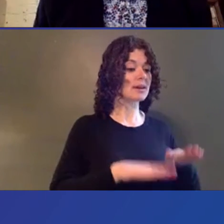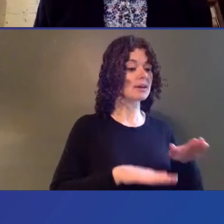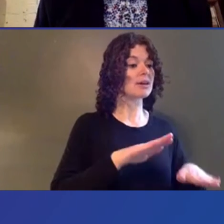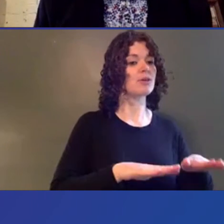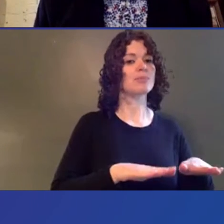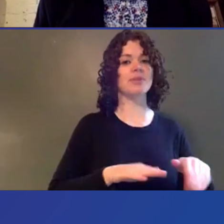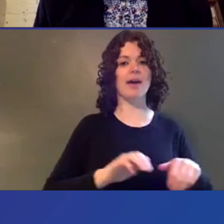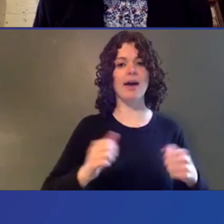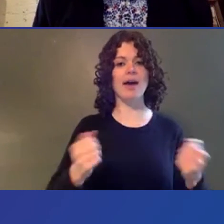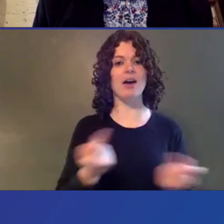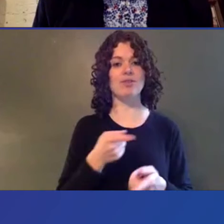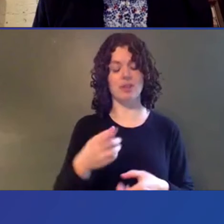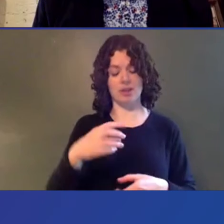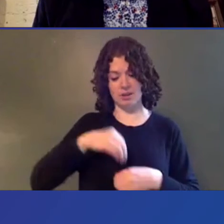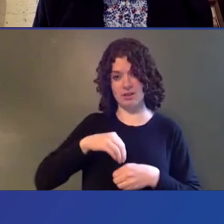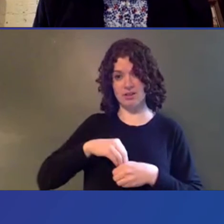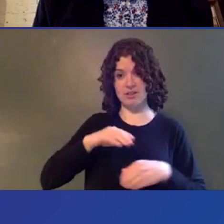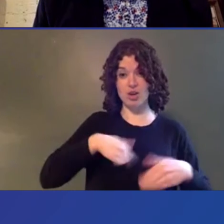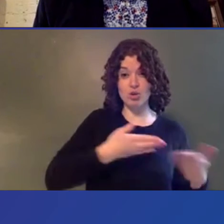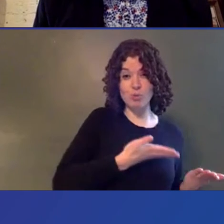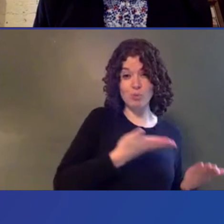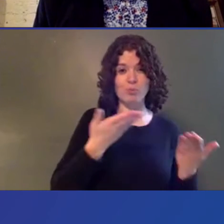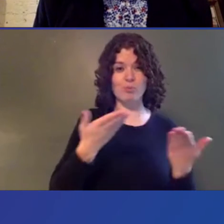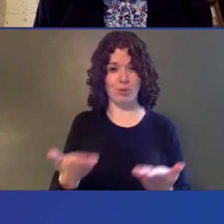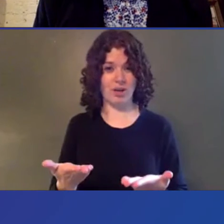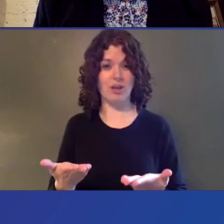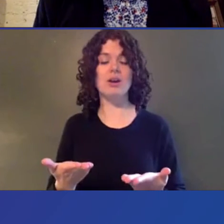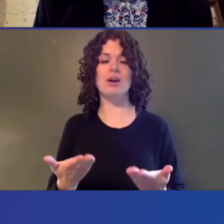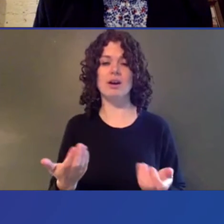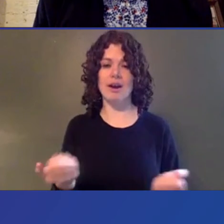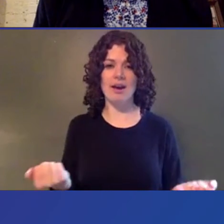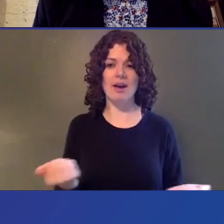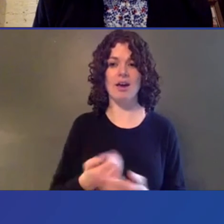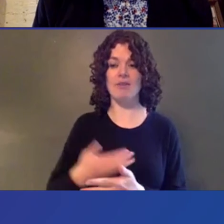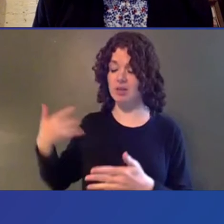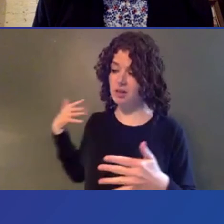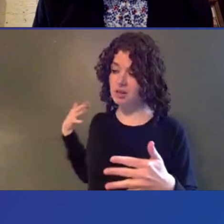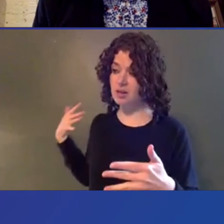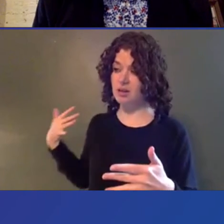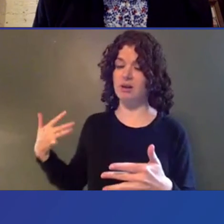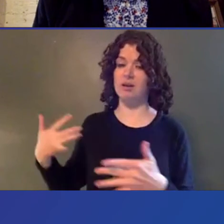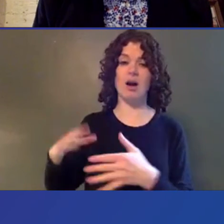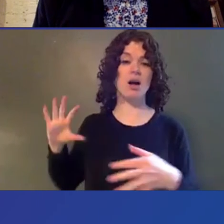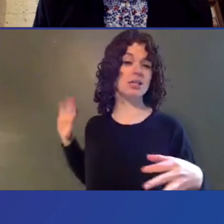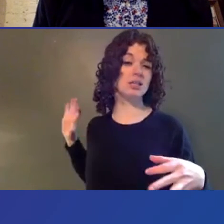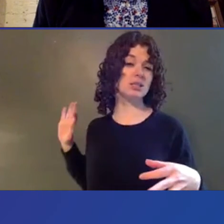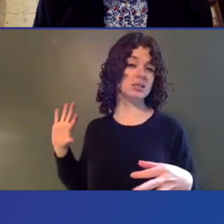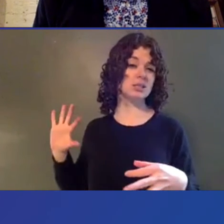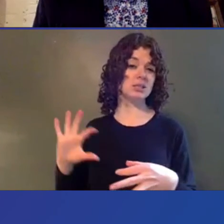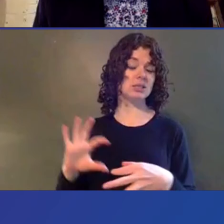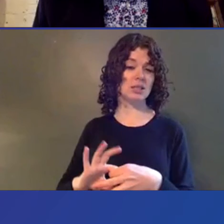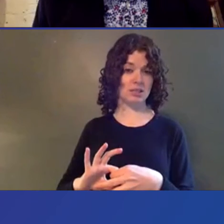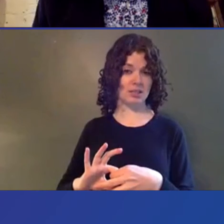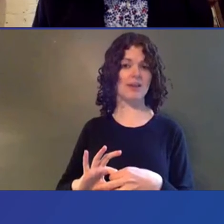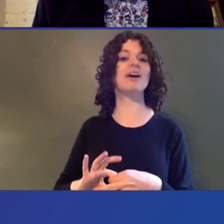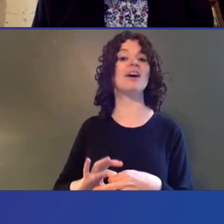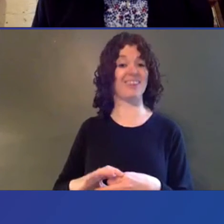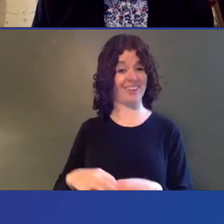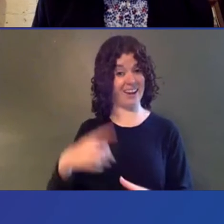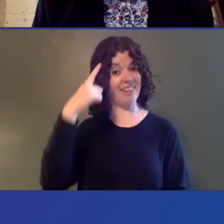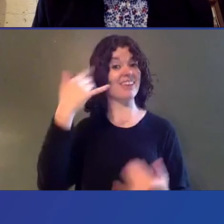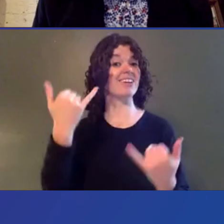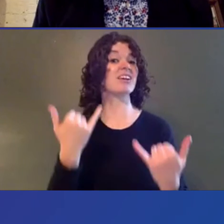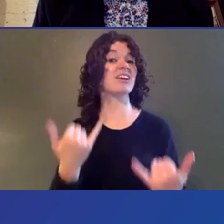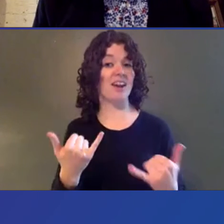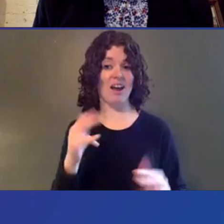a part of it. It is actually all very much so connected. And I think that we are talking about that more. That's my experience of working and